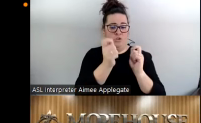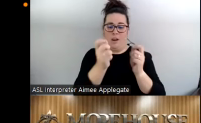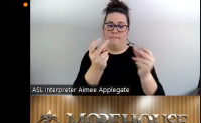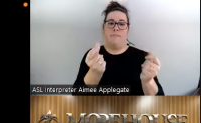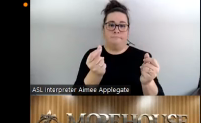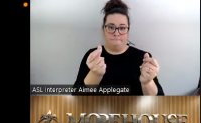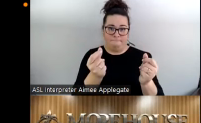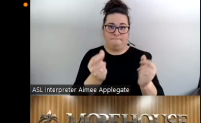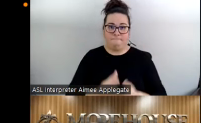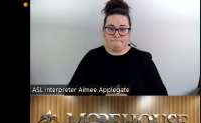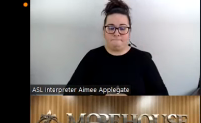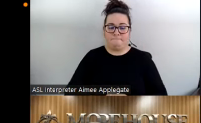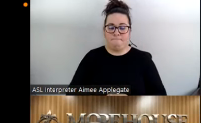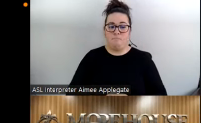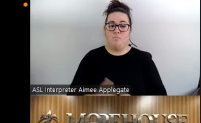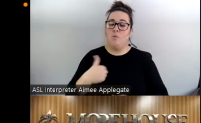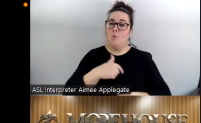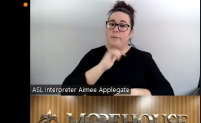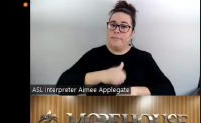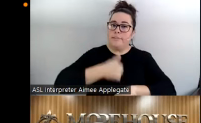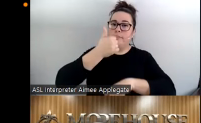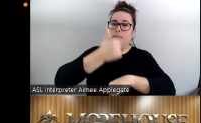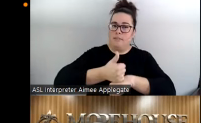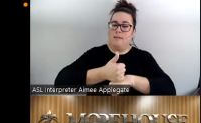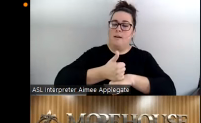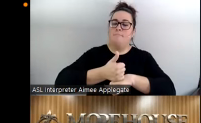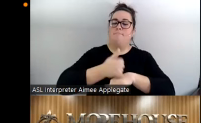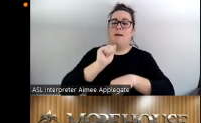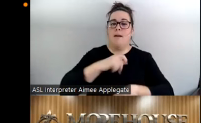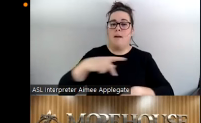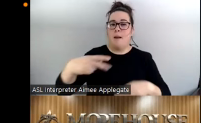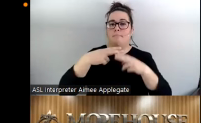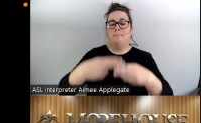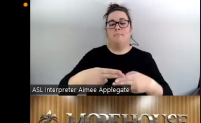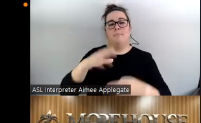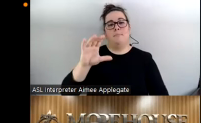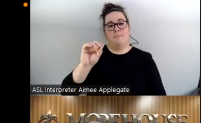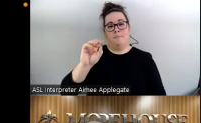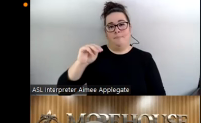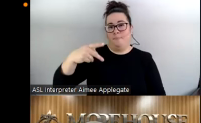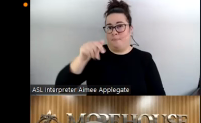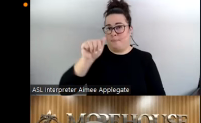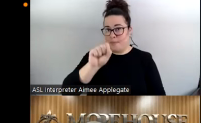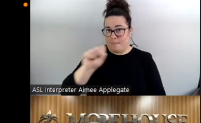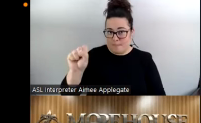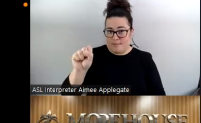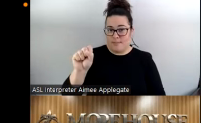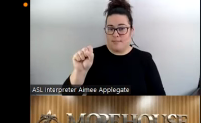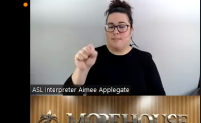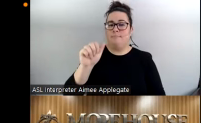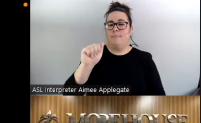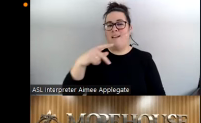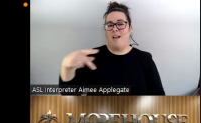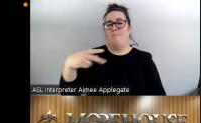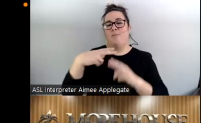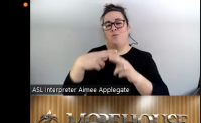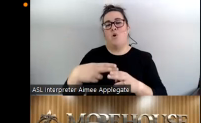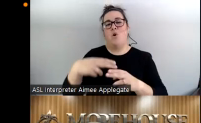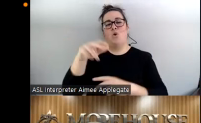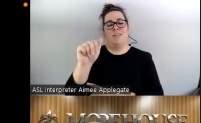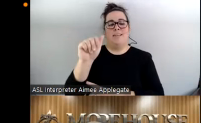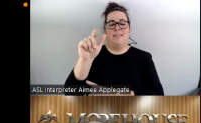did was built a platform called Compass, and use that platform to build an app called Atar that does really three